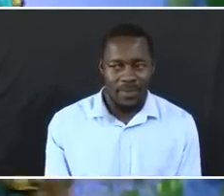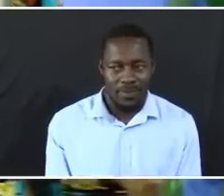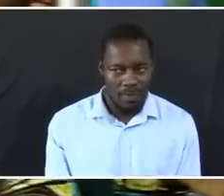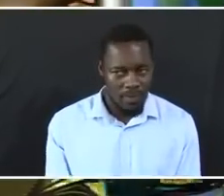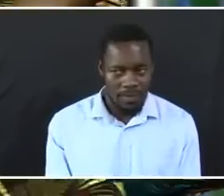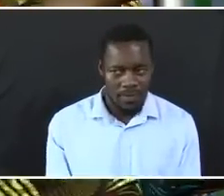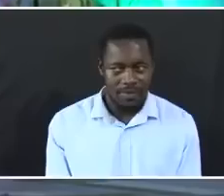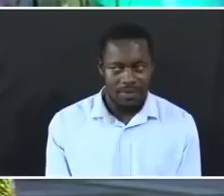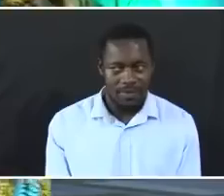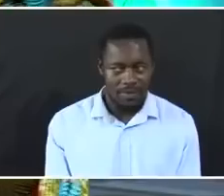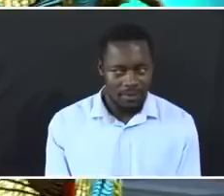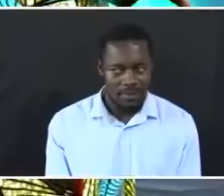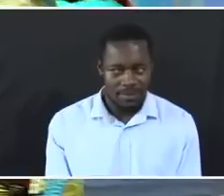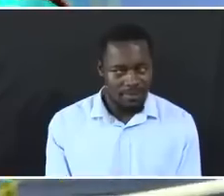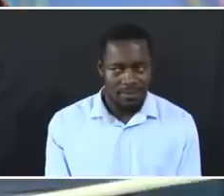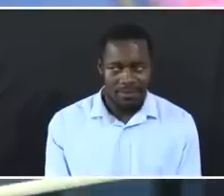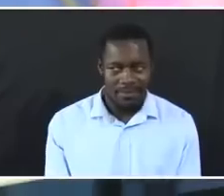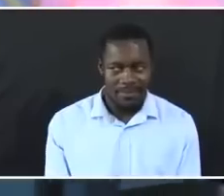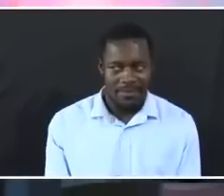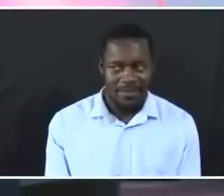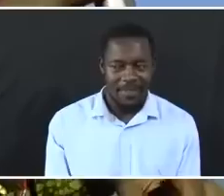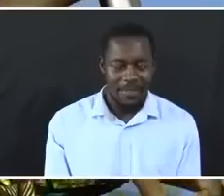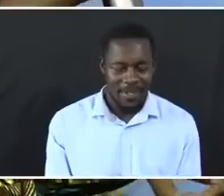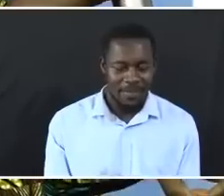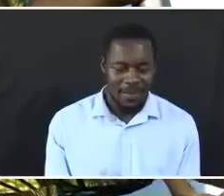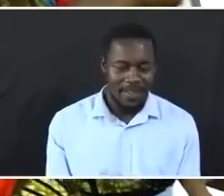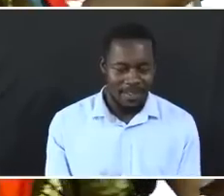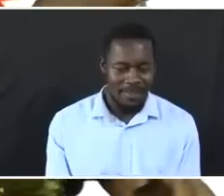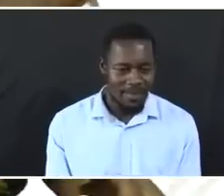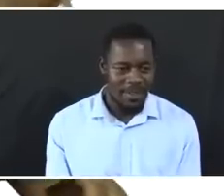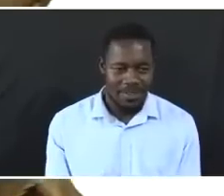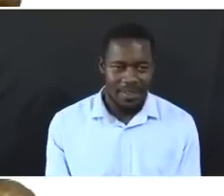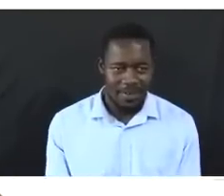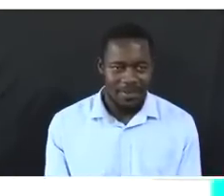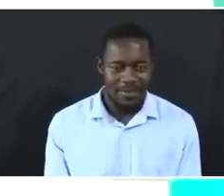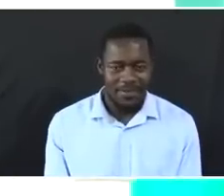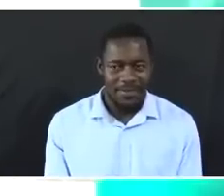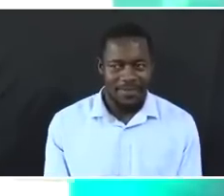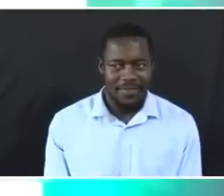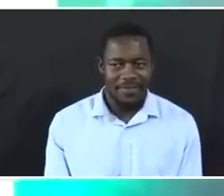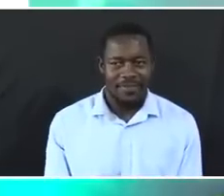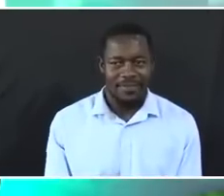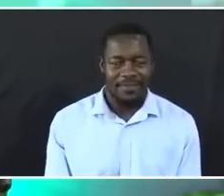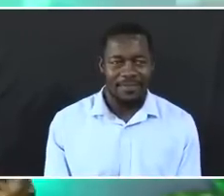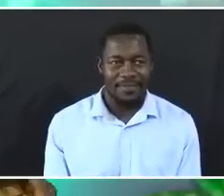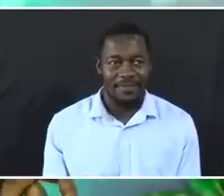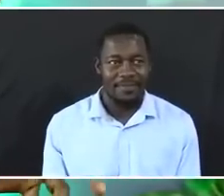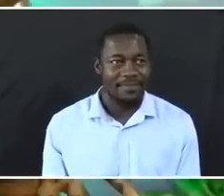There's a Bible I use for my Bible study. Am I allowed to pull it?